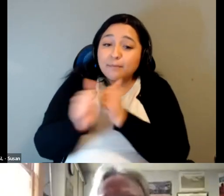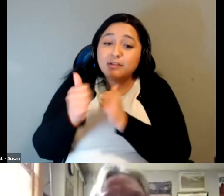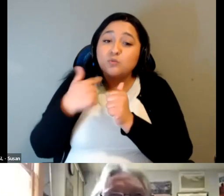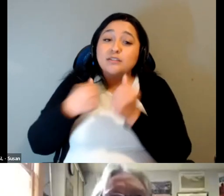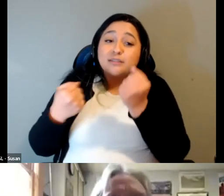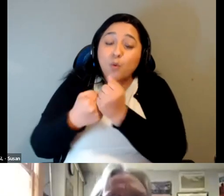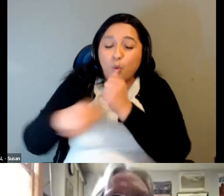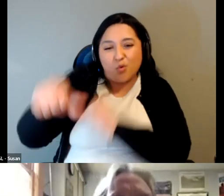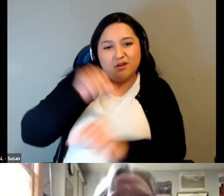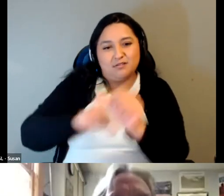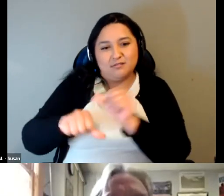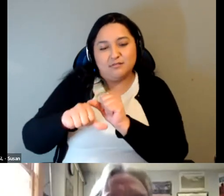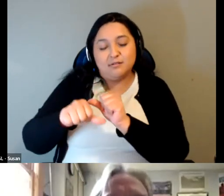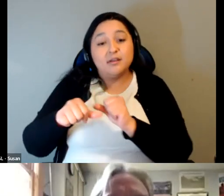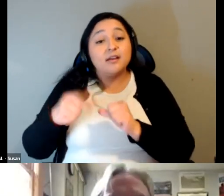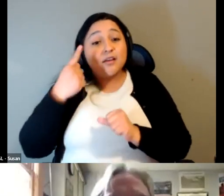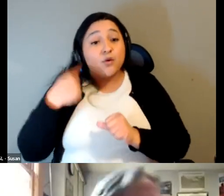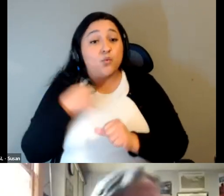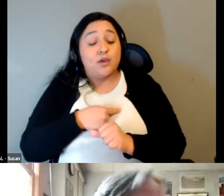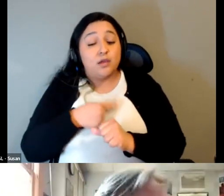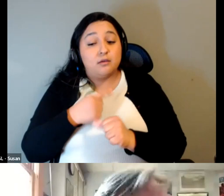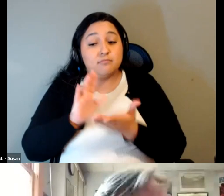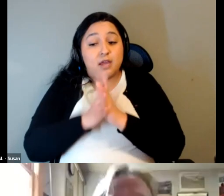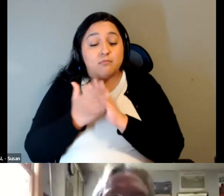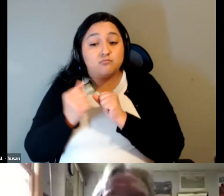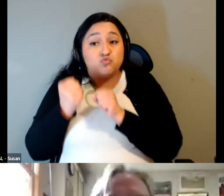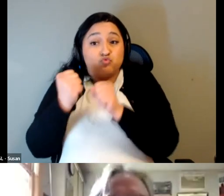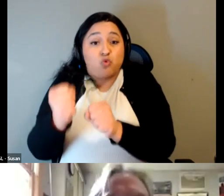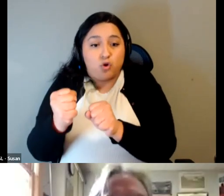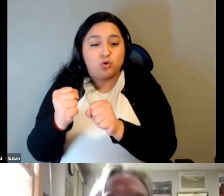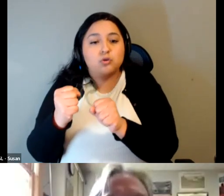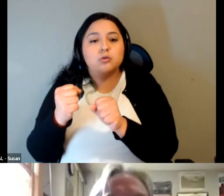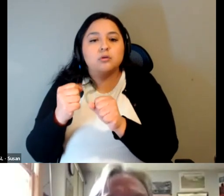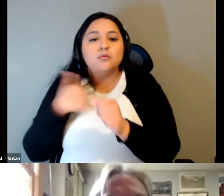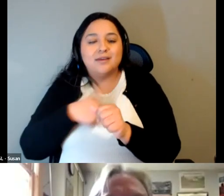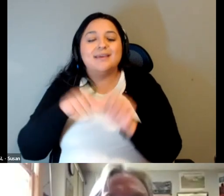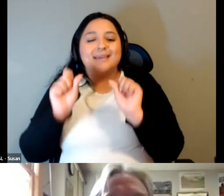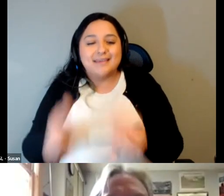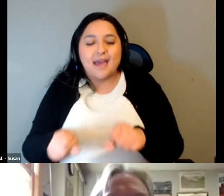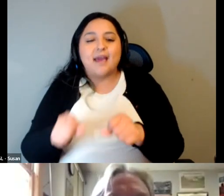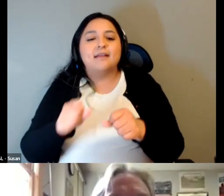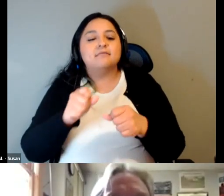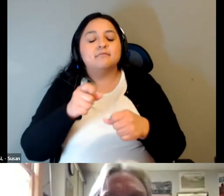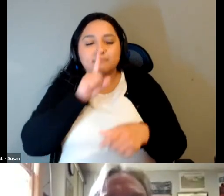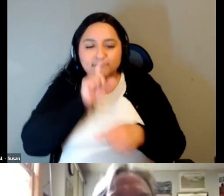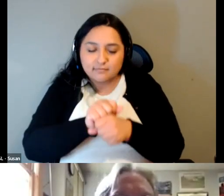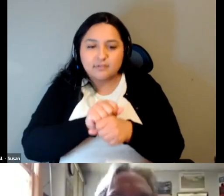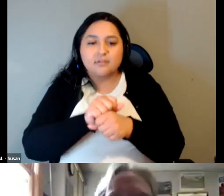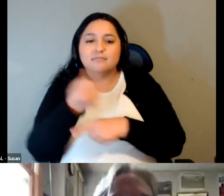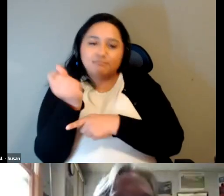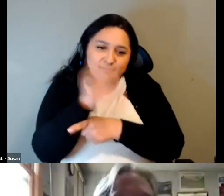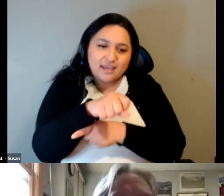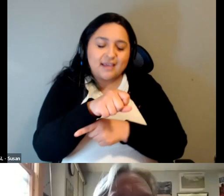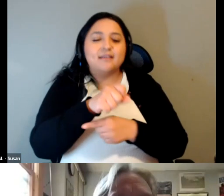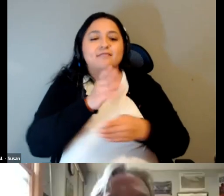stronger we get, the more likely we are to actually be done with this shit once and for all and decommodify housing,